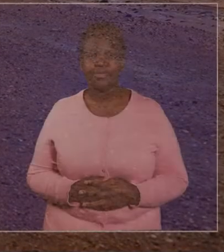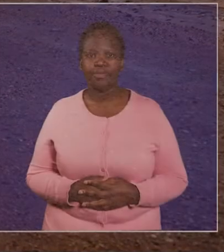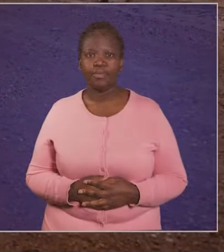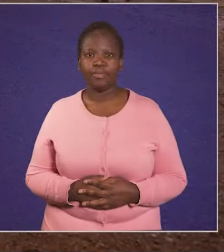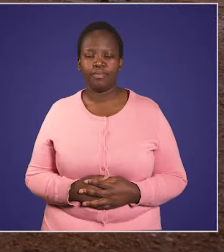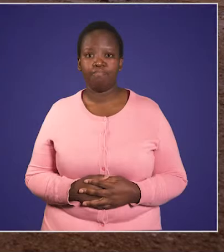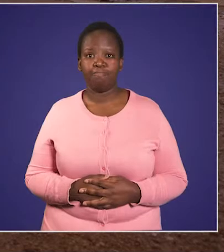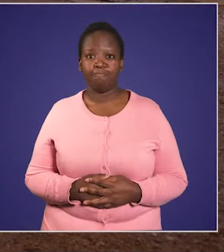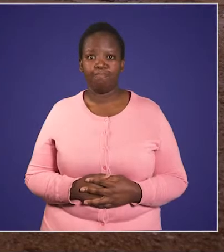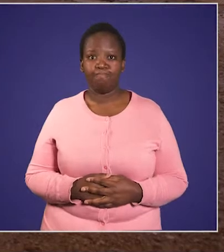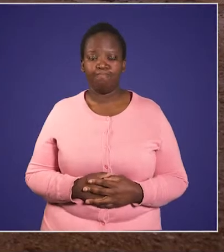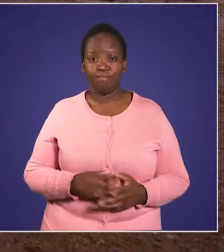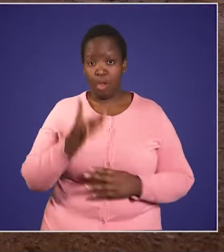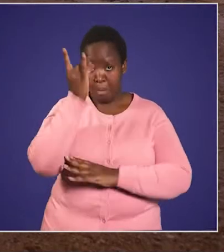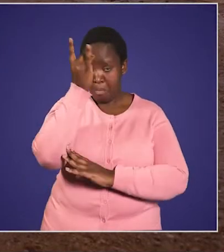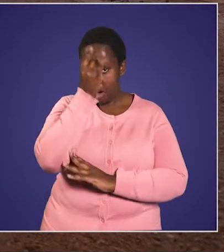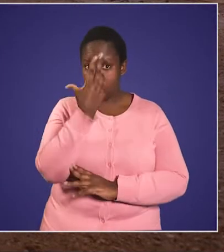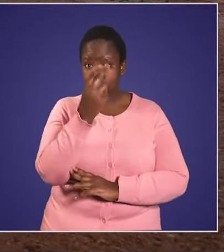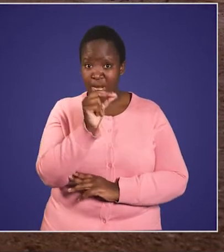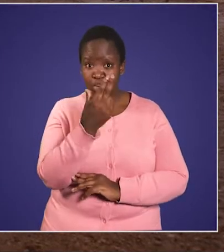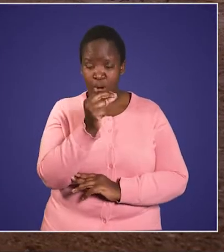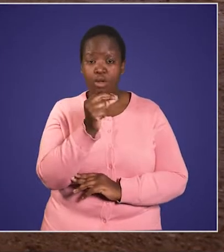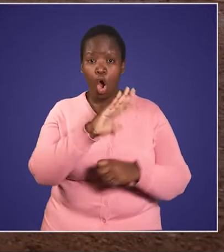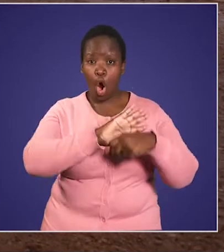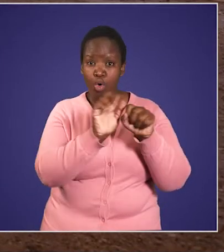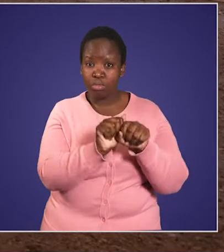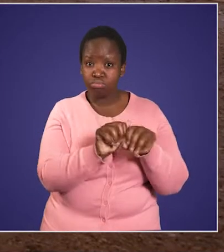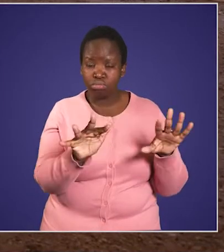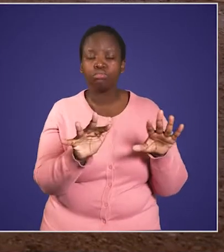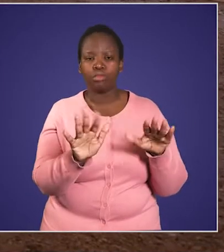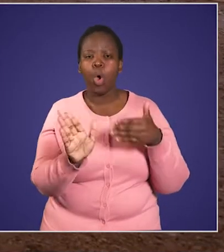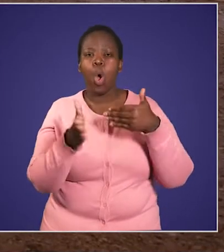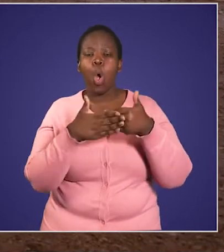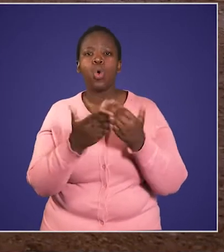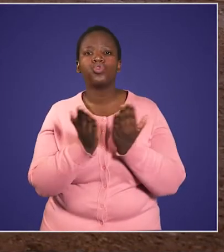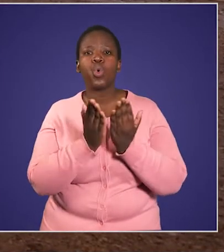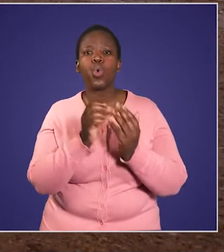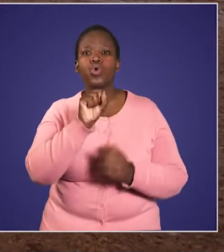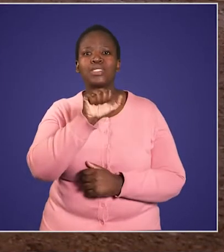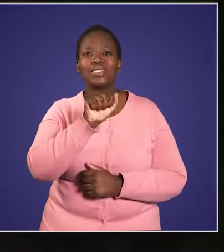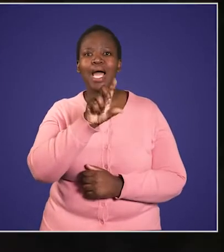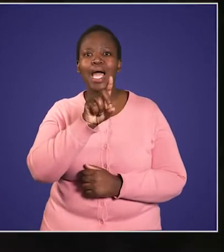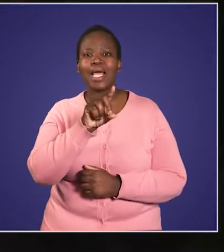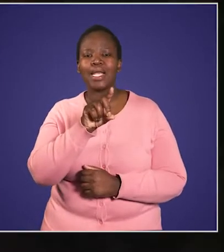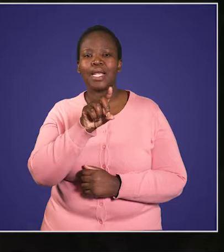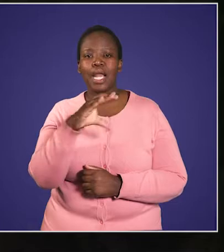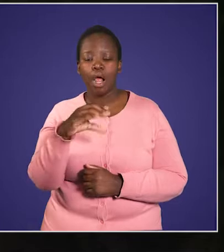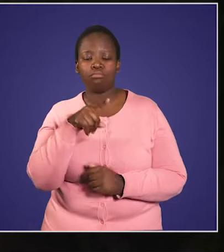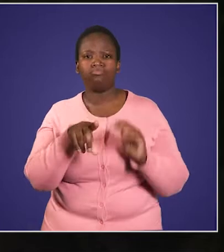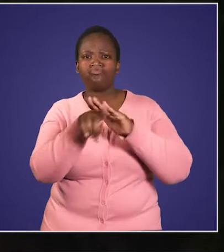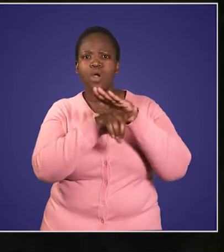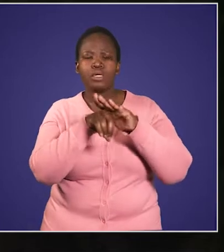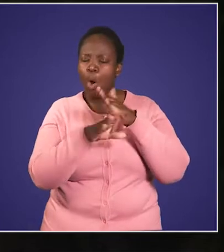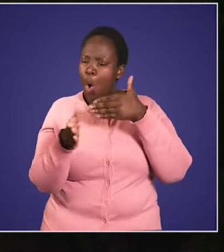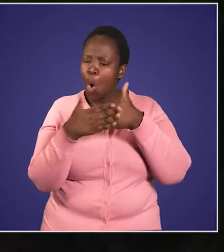From March 2020, COVID-19 forced schools in the SADC region to close for months on end, resulting in